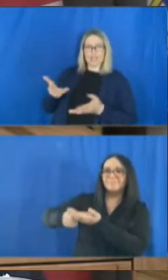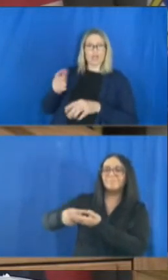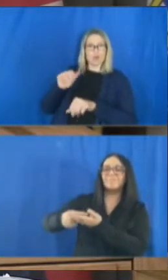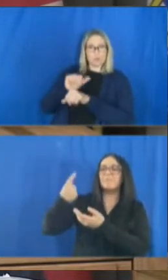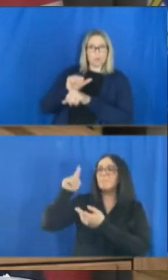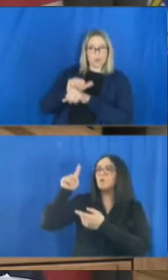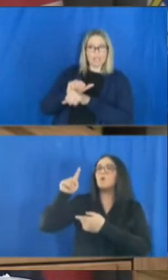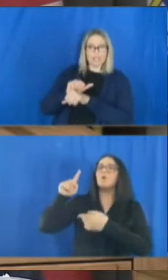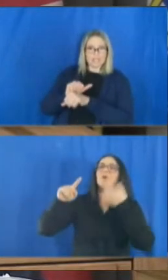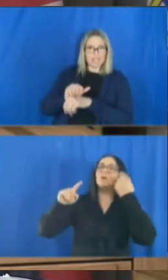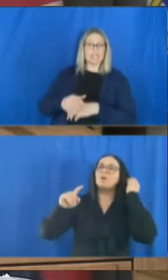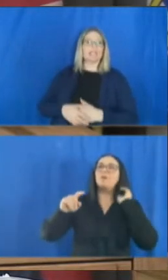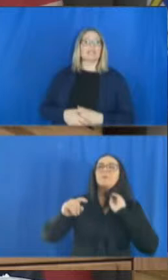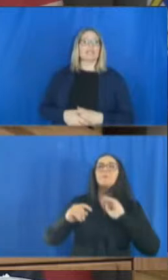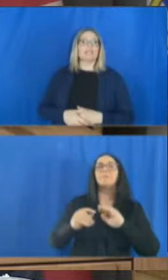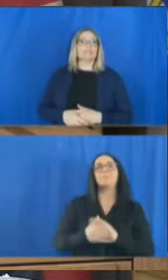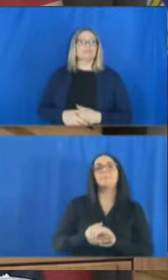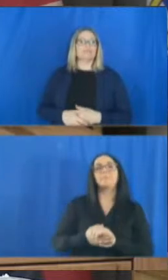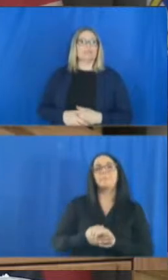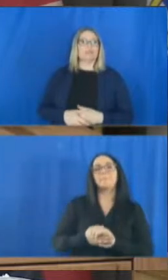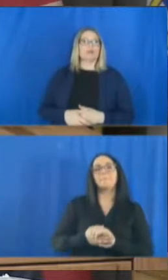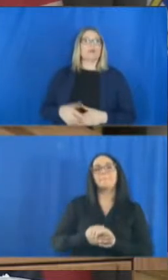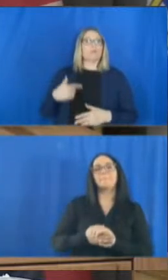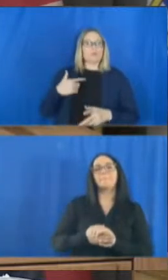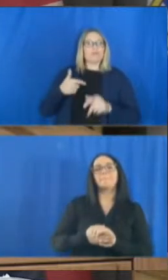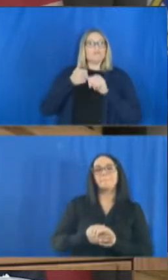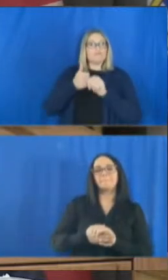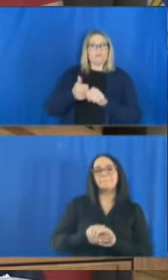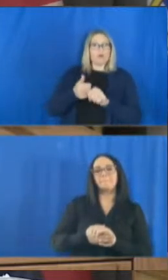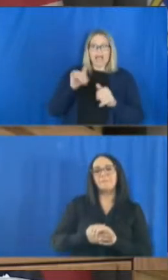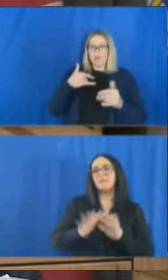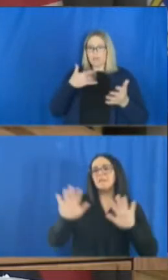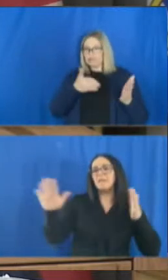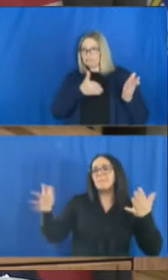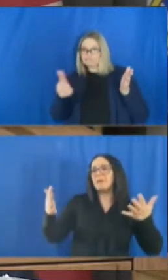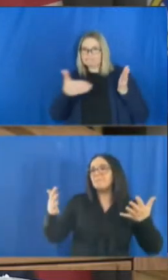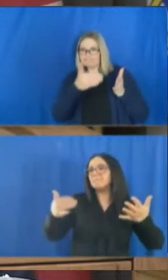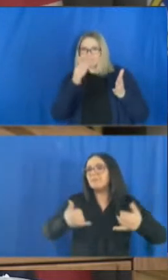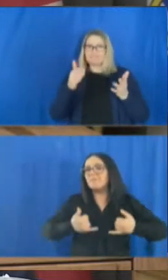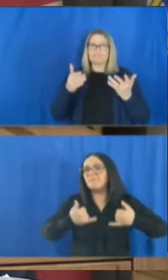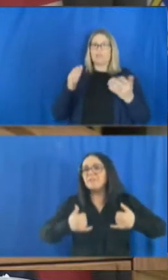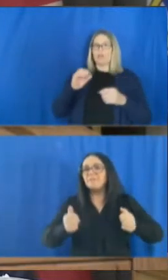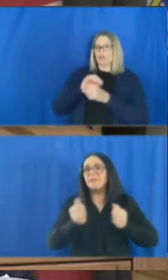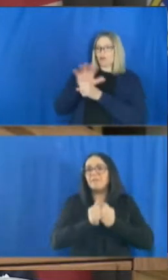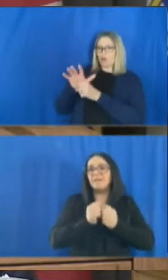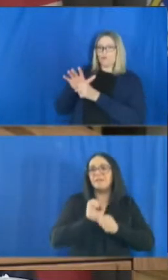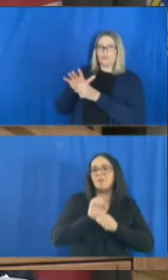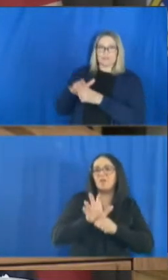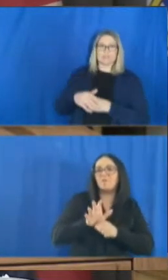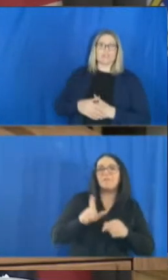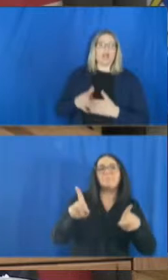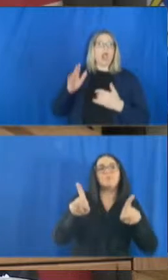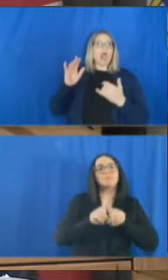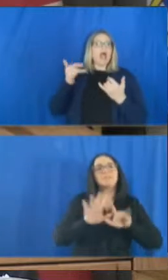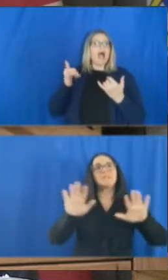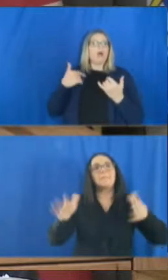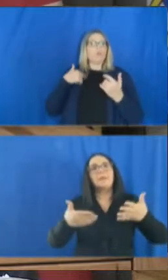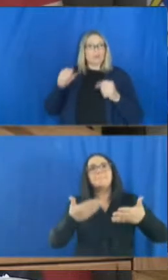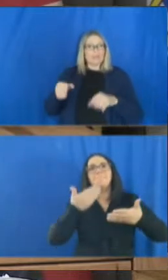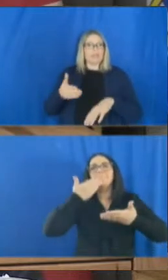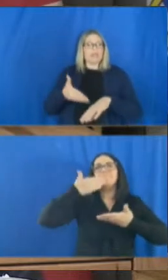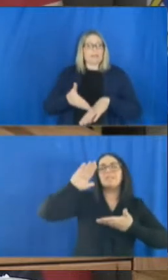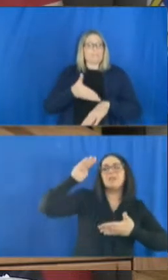open up. So, the hard and fast maybe can be moved along, and as we can see those opportunities with different